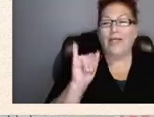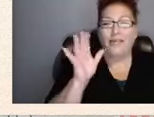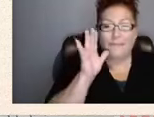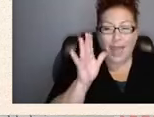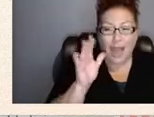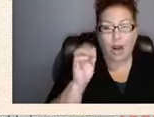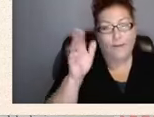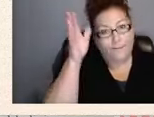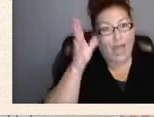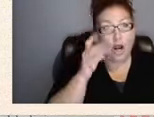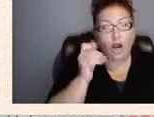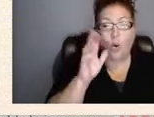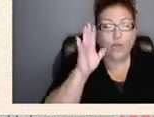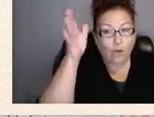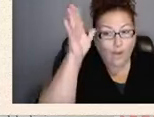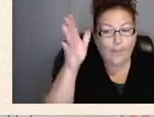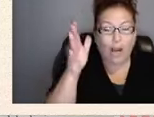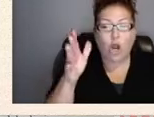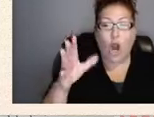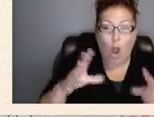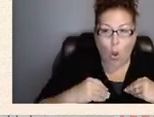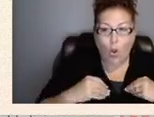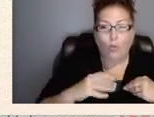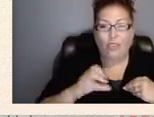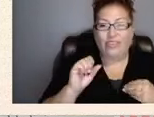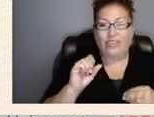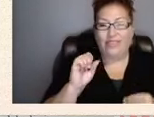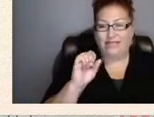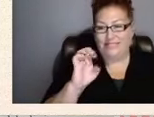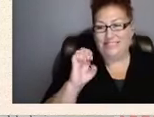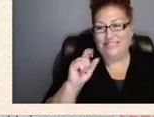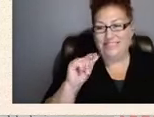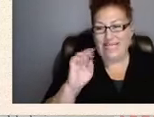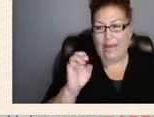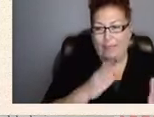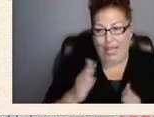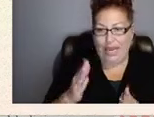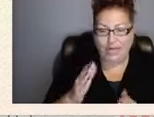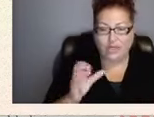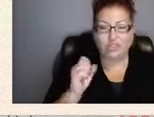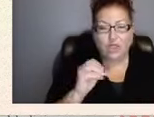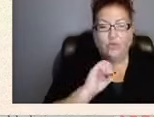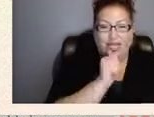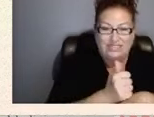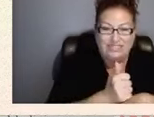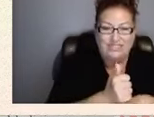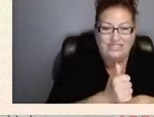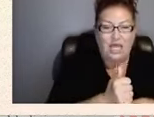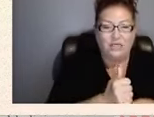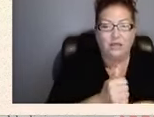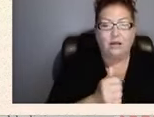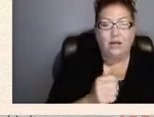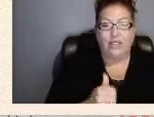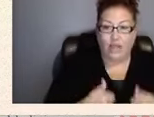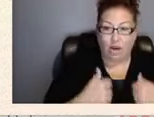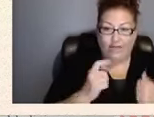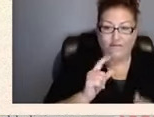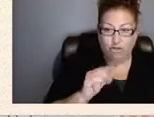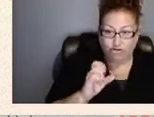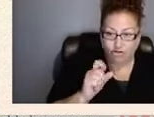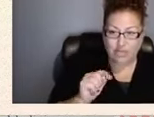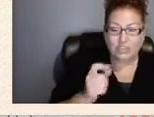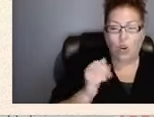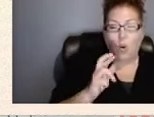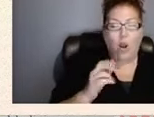estate planning. So the parent sets up his or her own revocable living trust or last will and